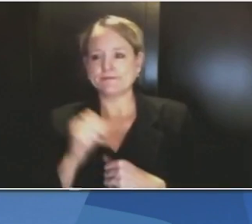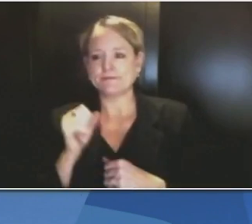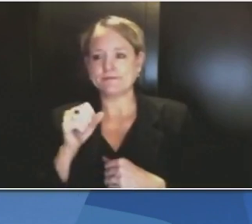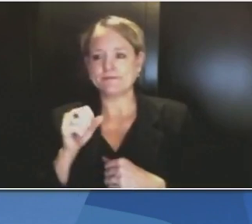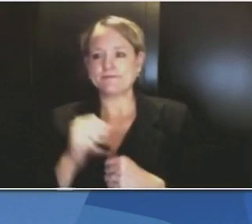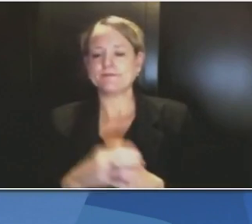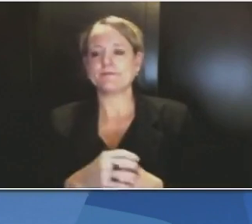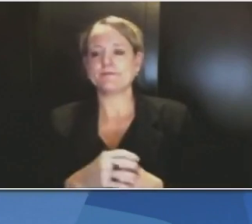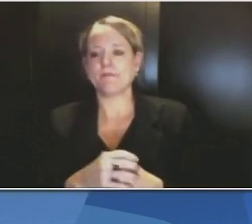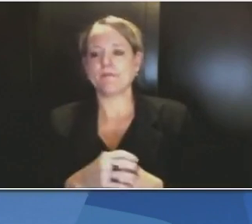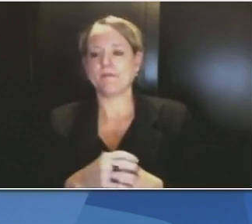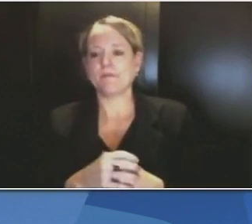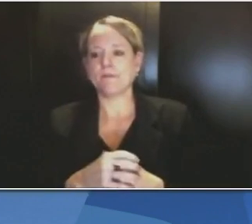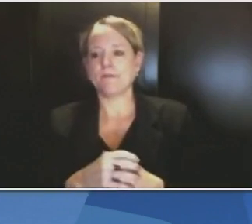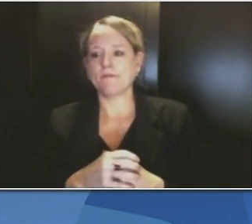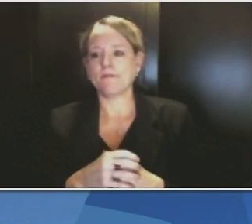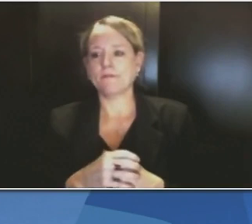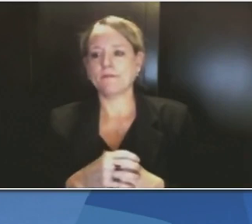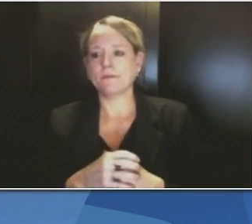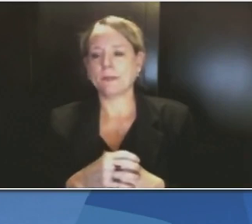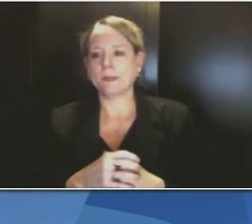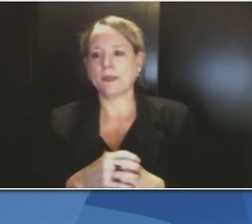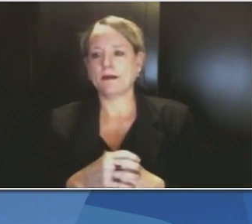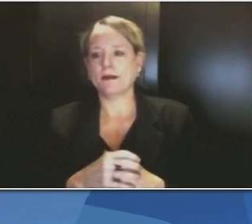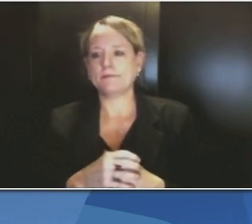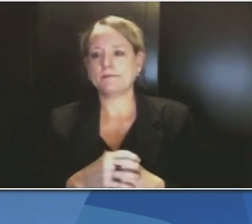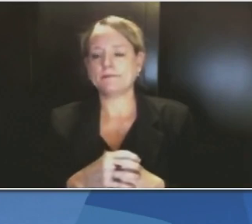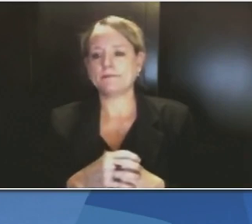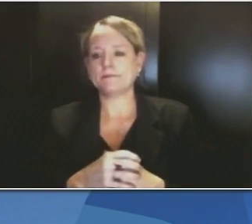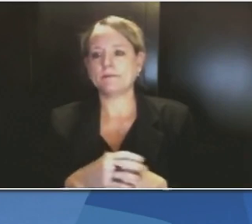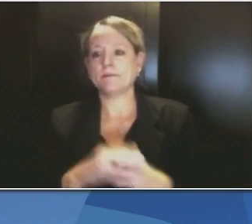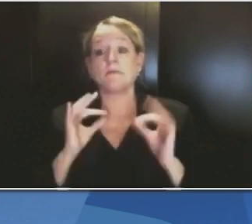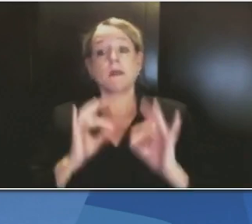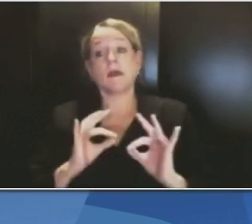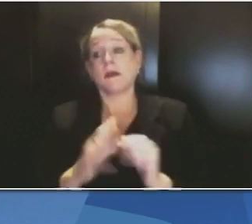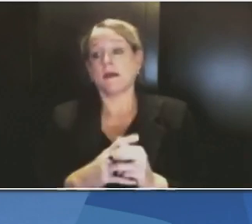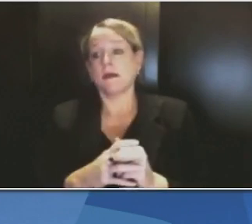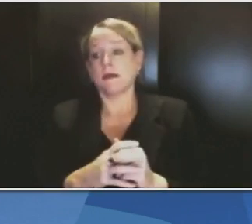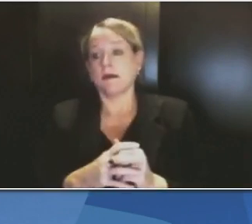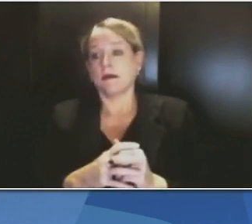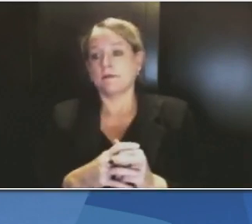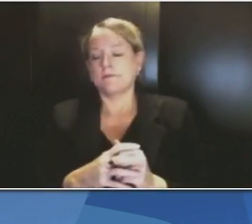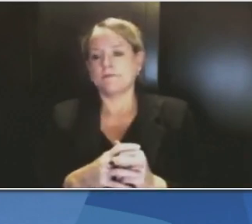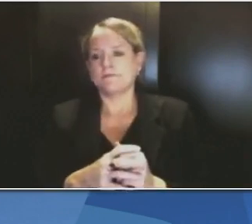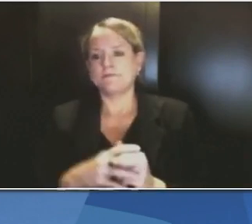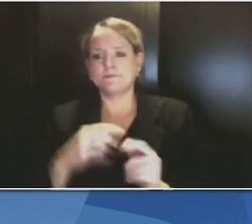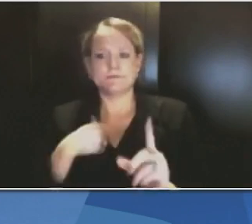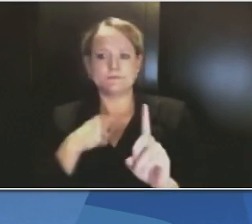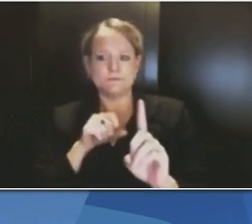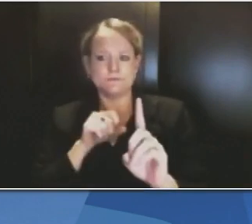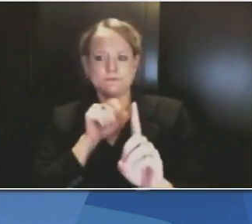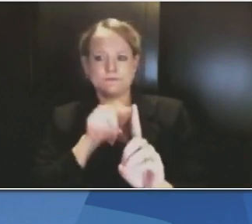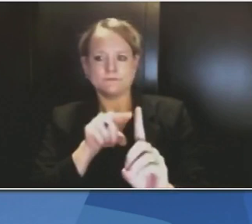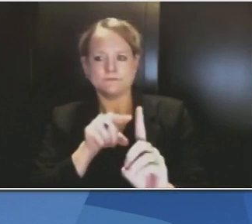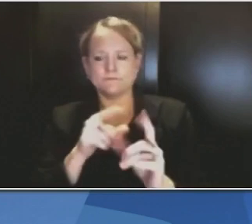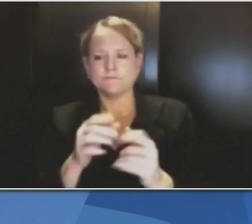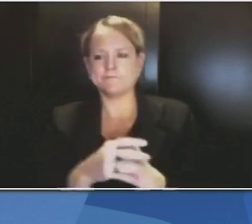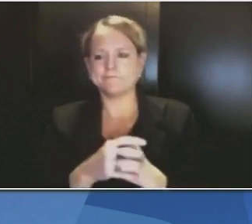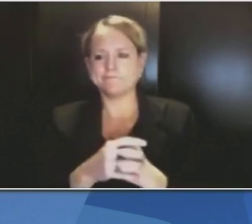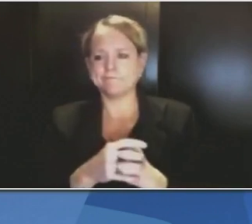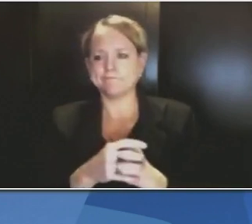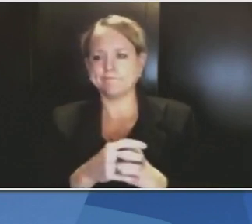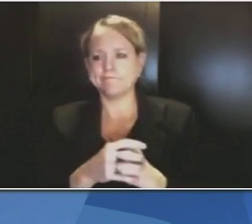of inconsistencies in positive and negative tests. I'm wondering if you guys, people testing positive and then coming back with a